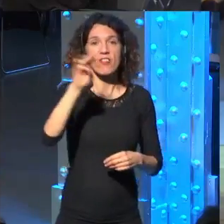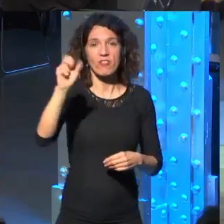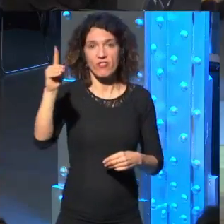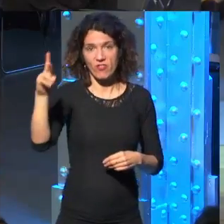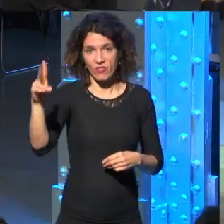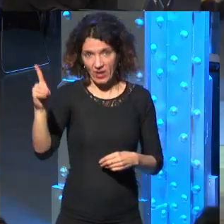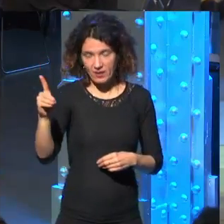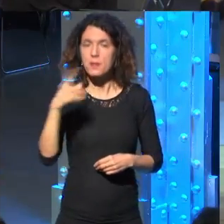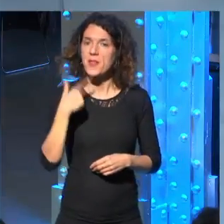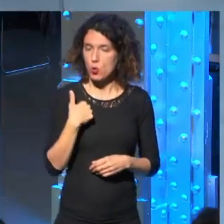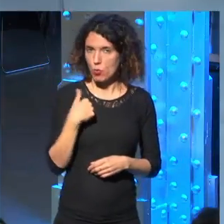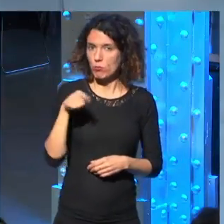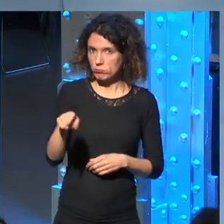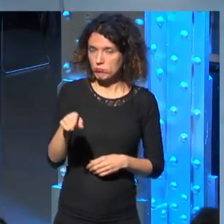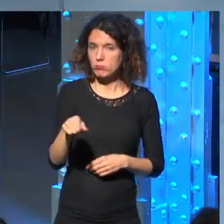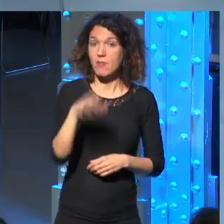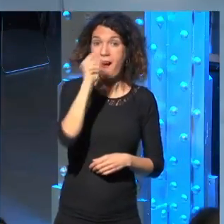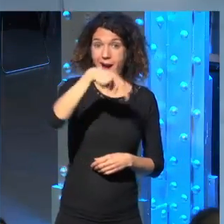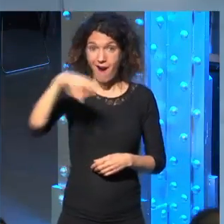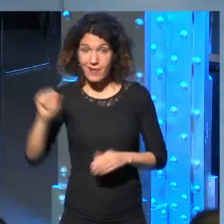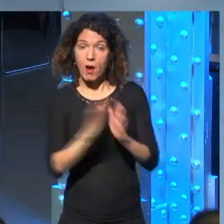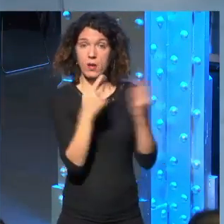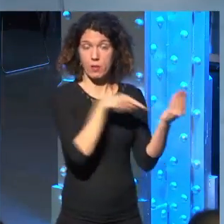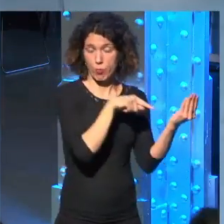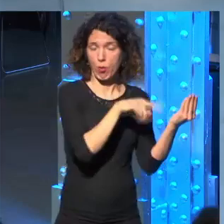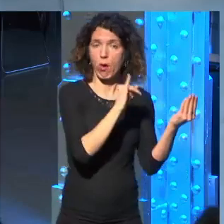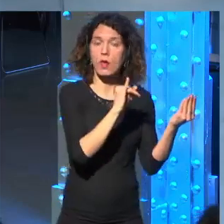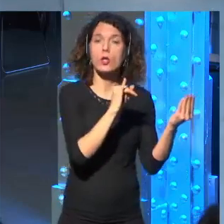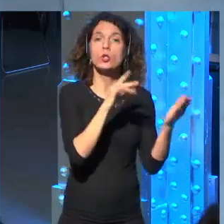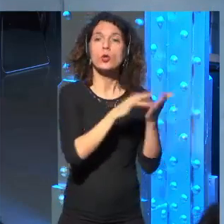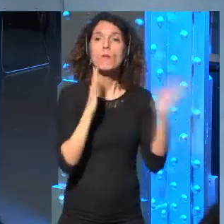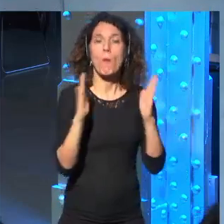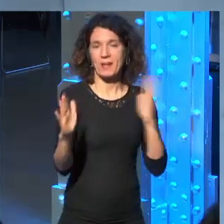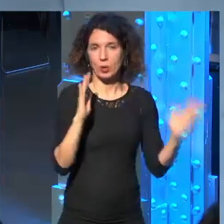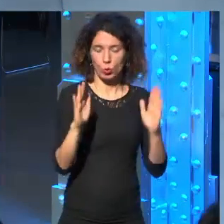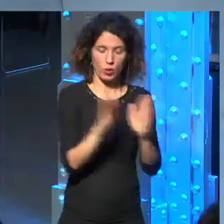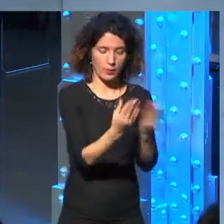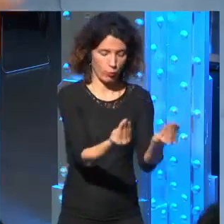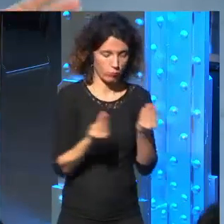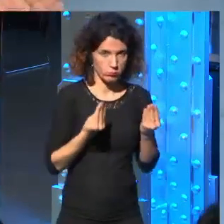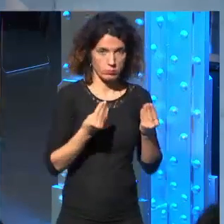in the train scene, Anna has a book in her hand. Then